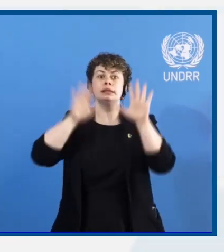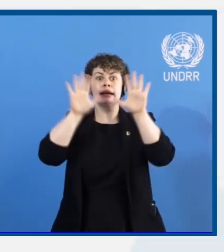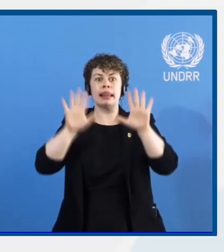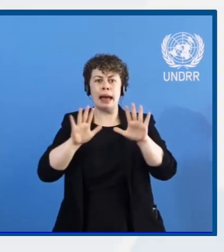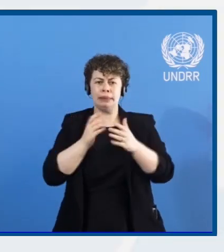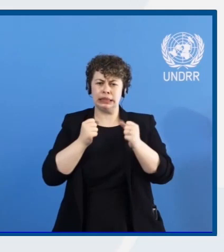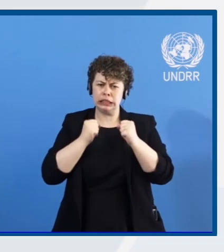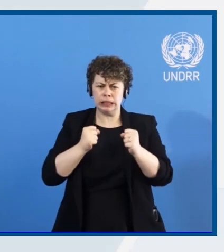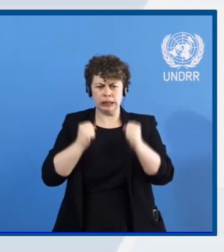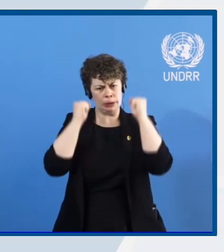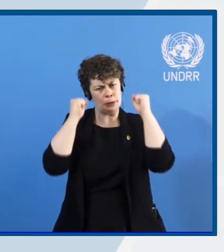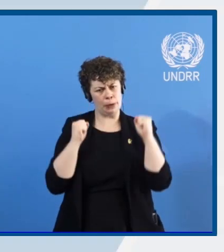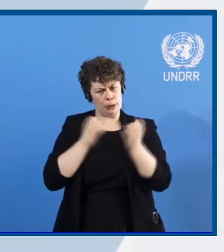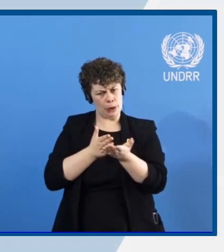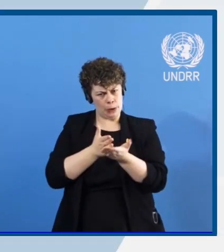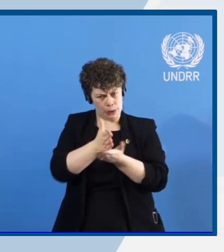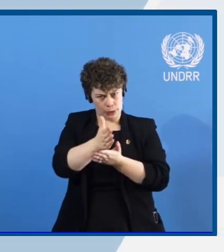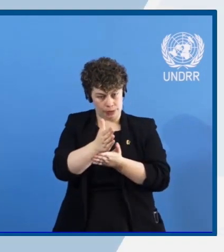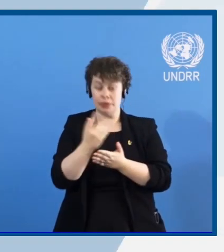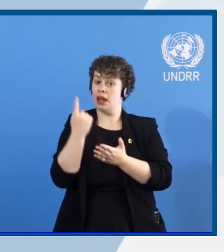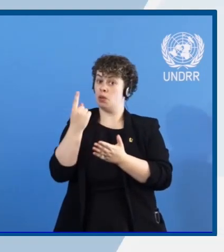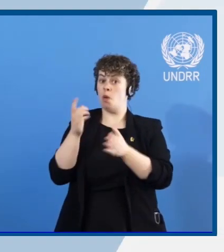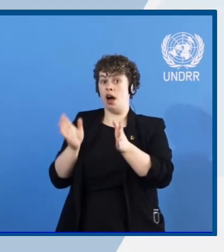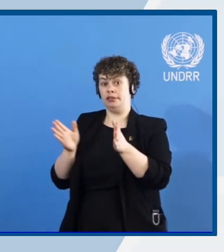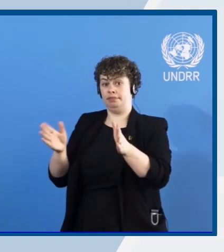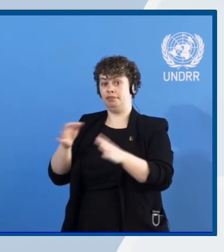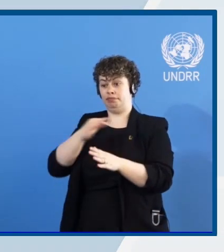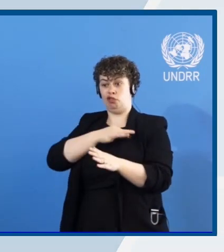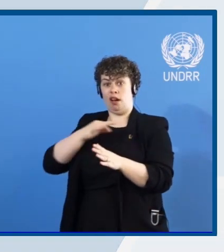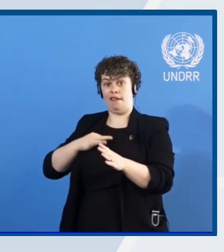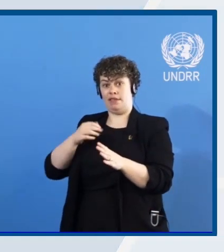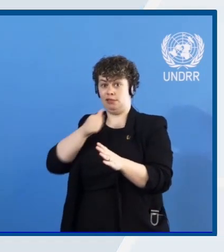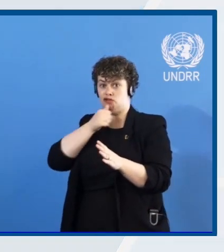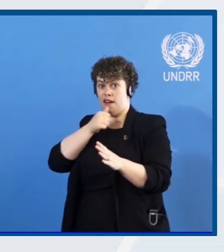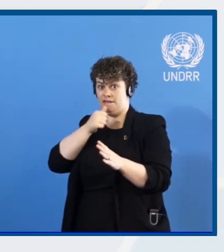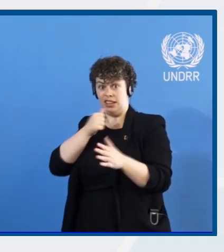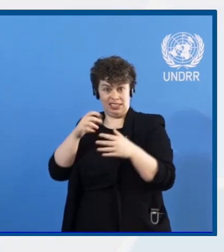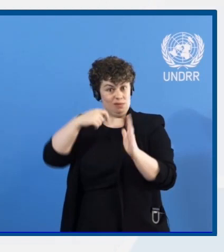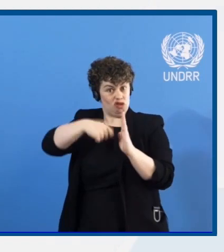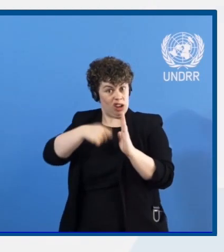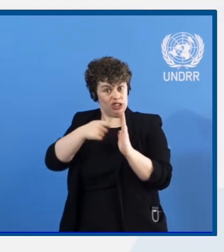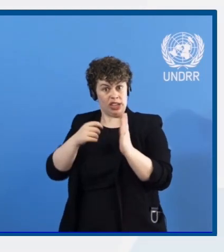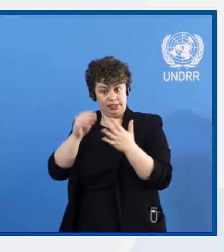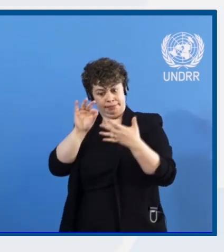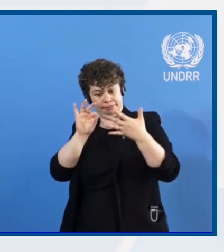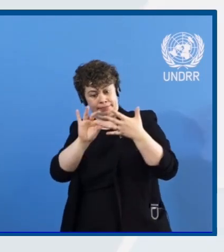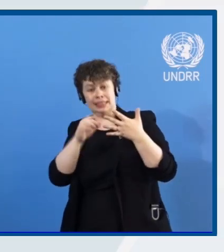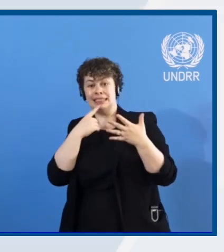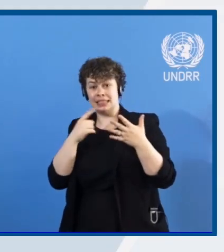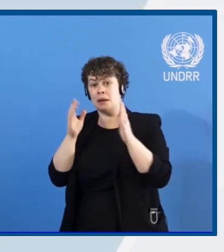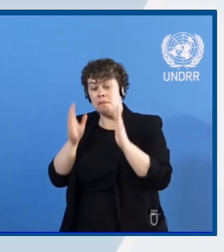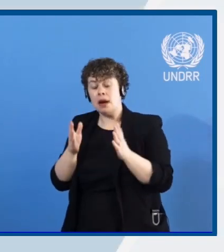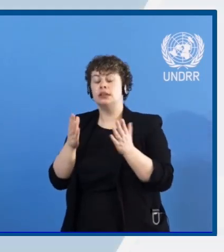a private sector set aside as a part of the CIF framework, in which we included a major